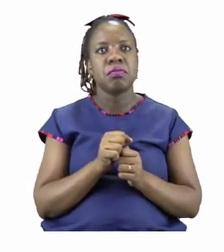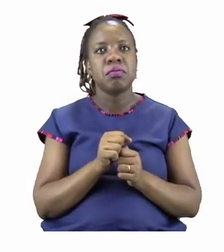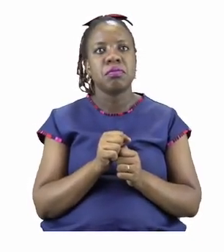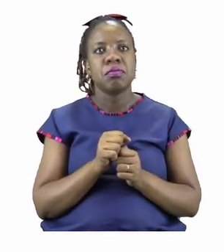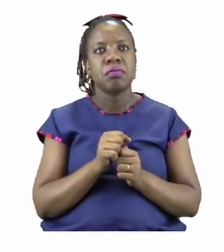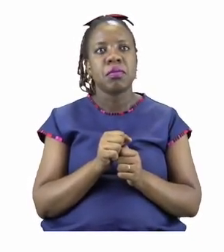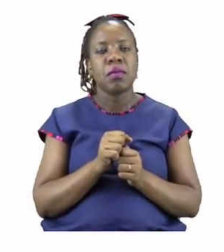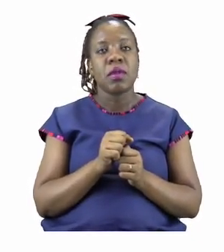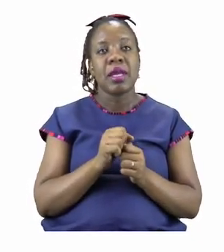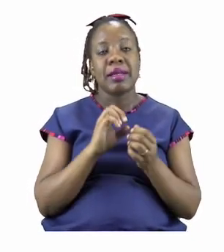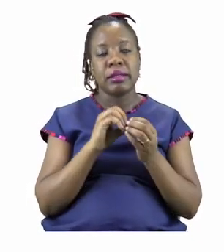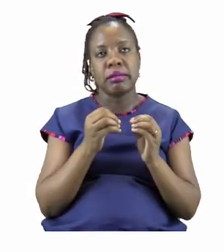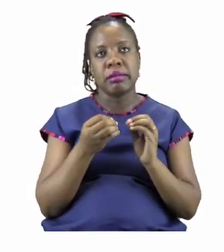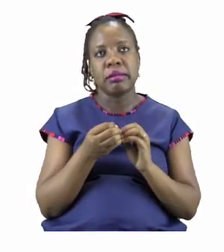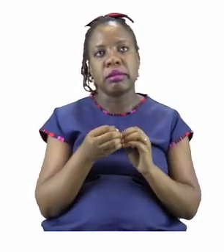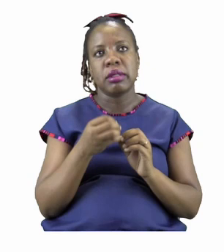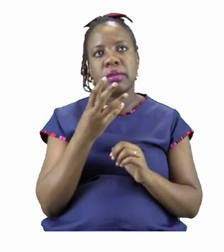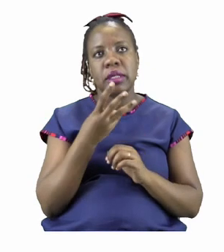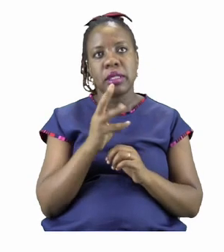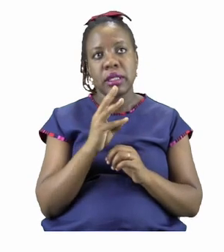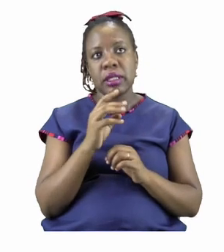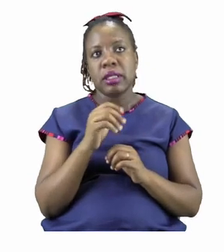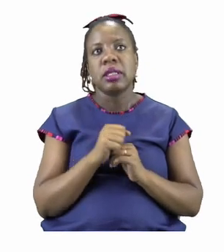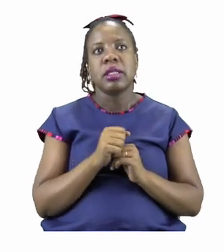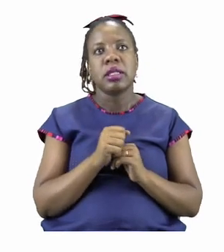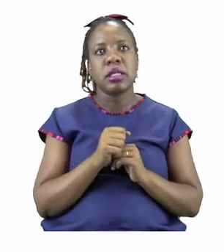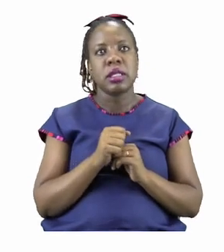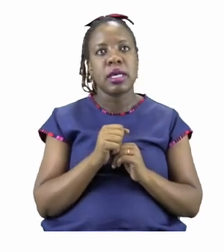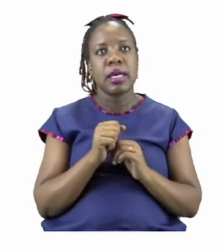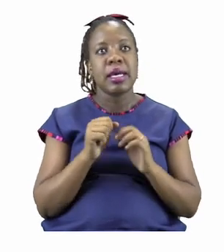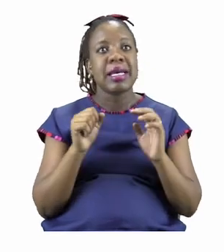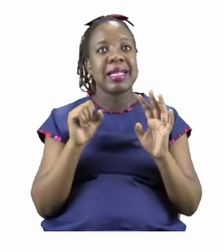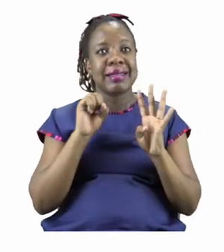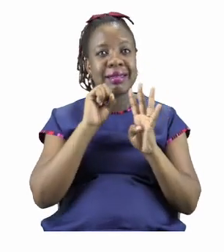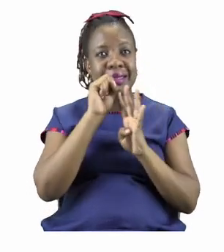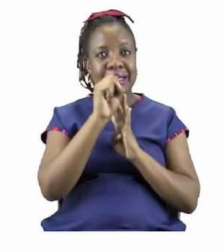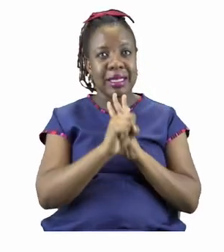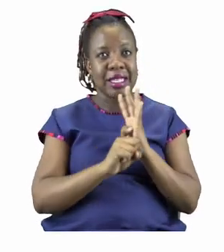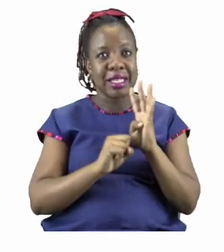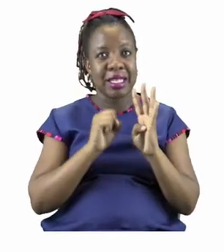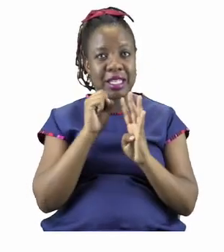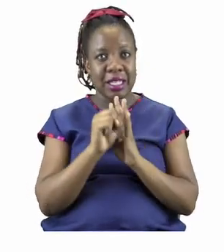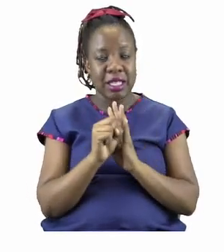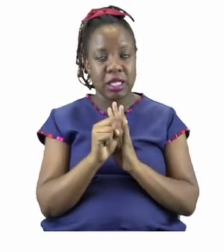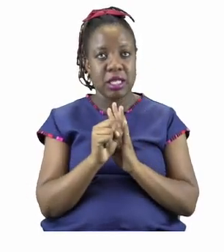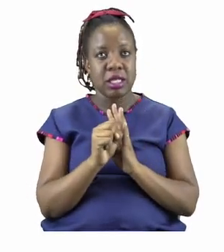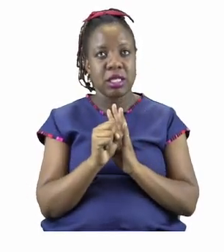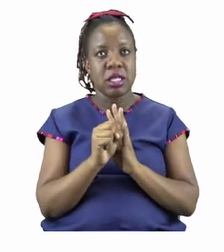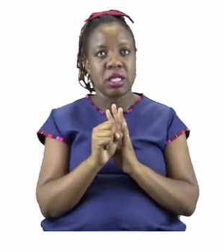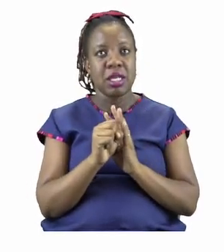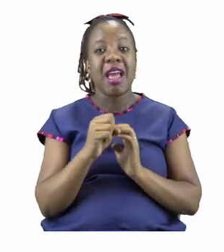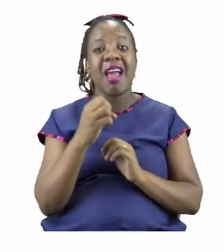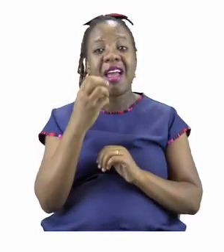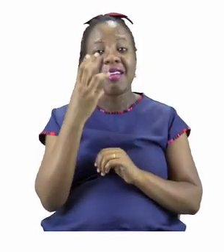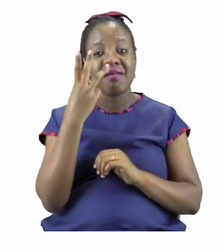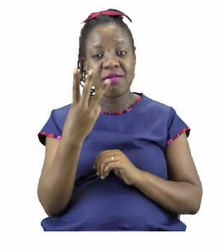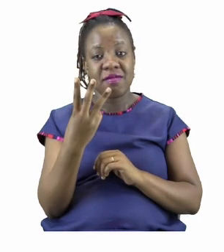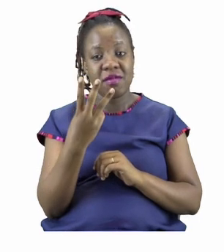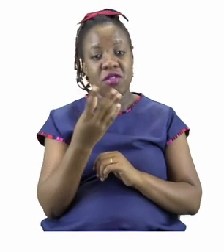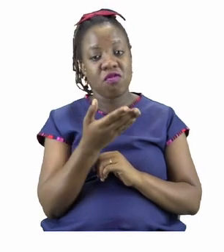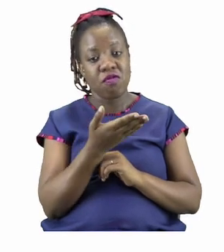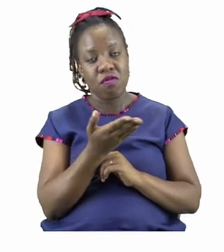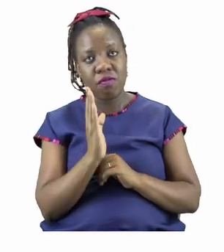or is this false? All right, everyone. Now, if you are not sure how to answer